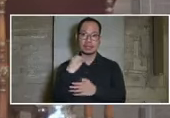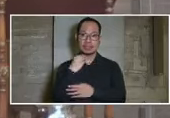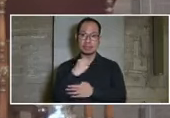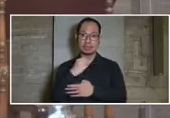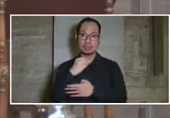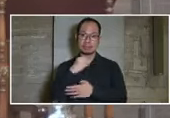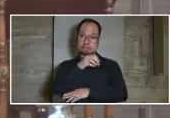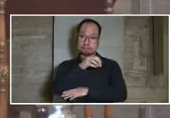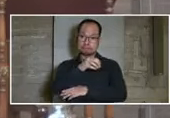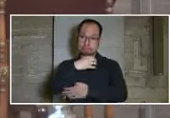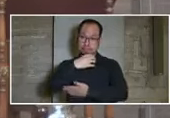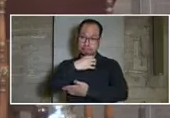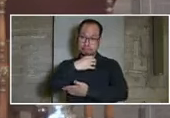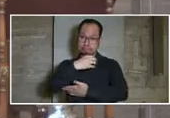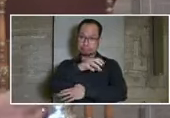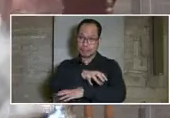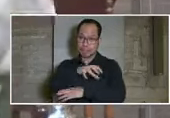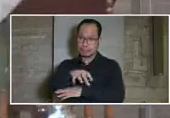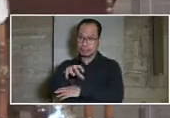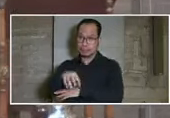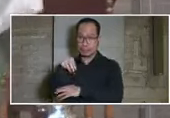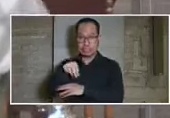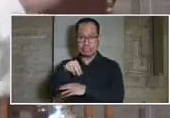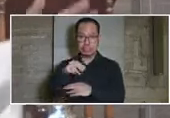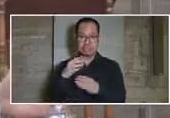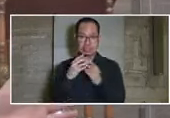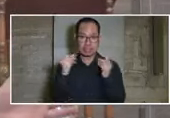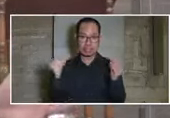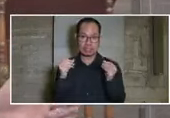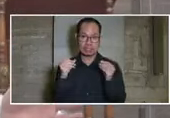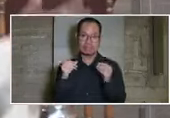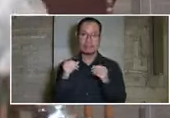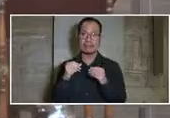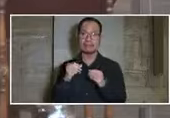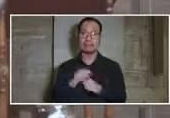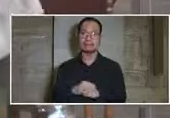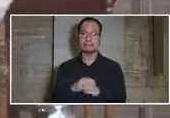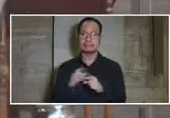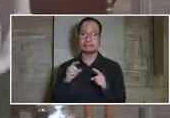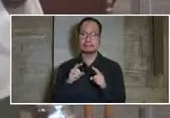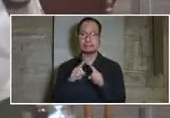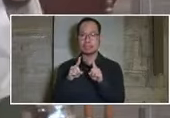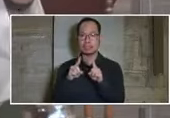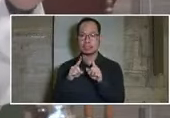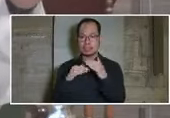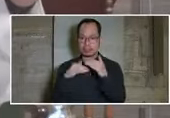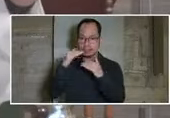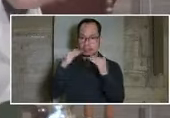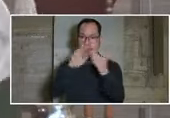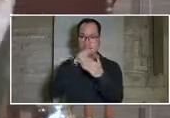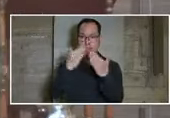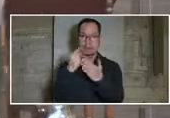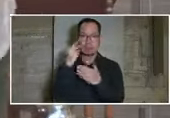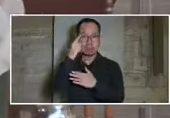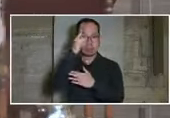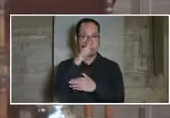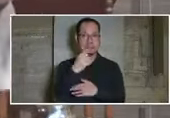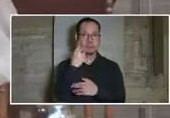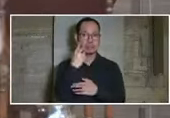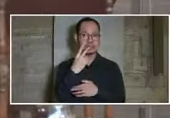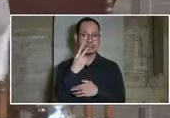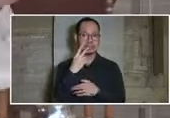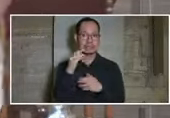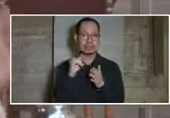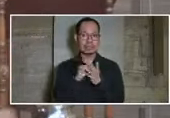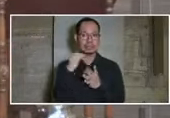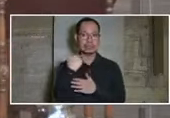need healing, but over and above all, God sees that we all